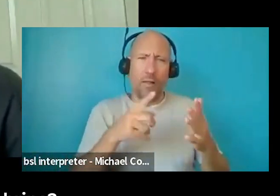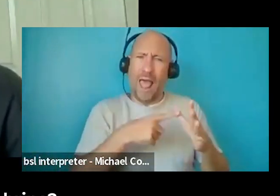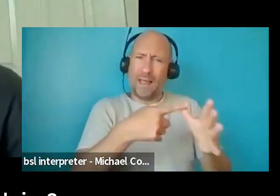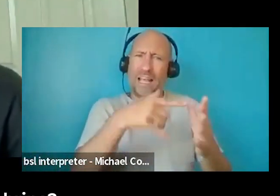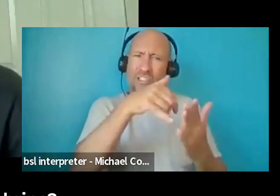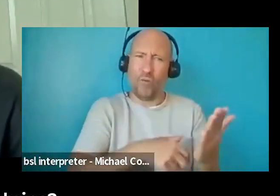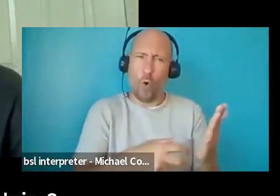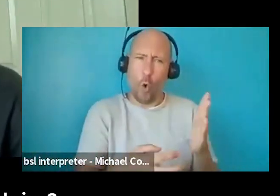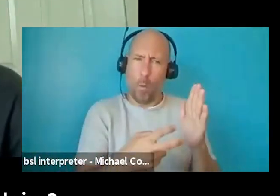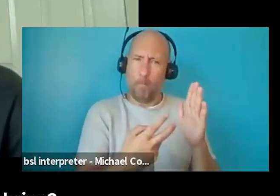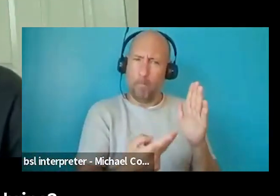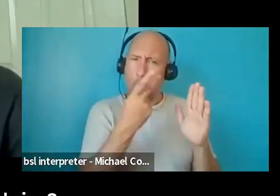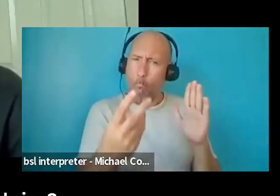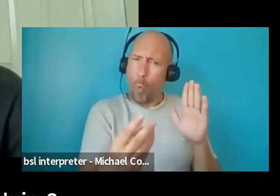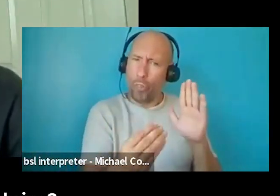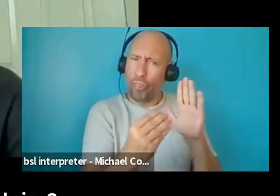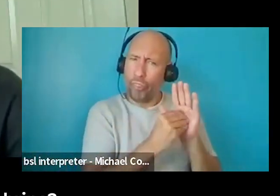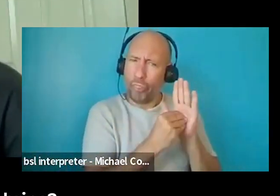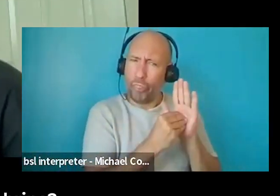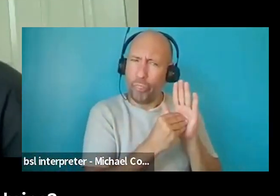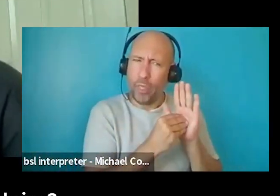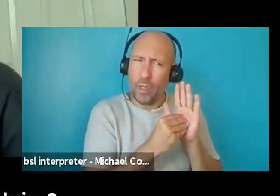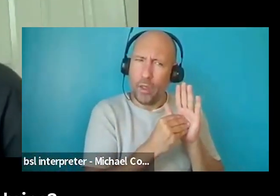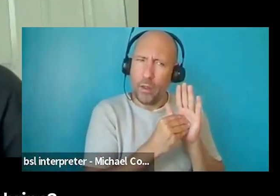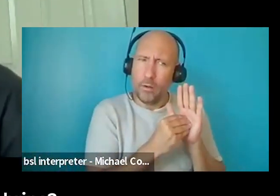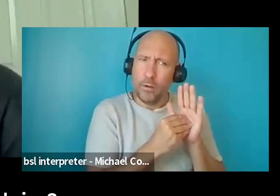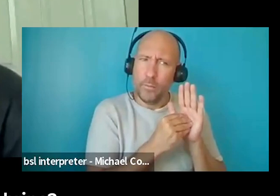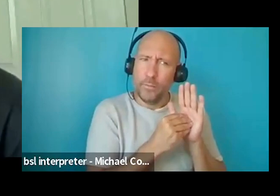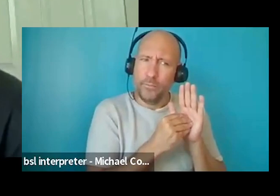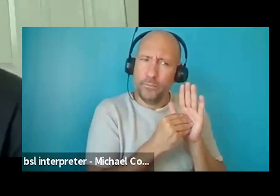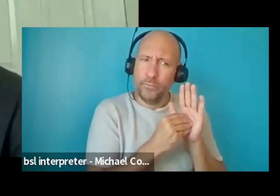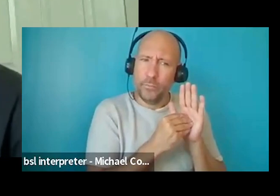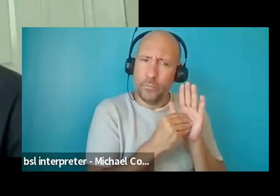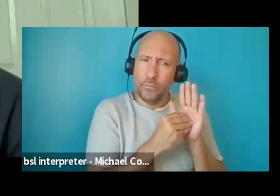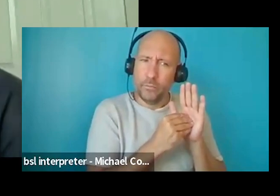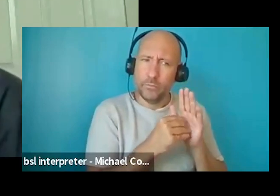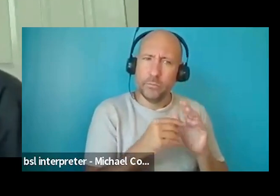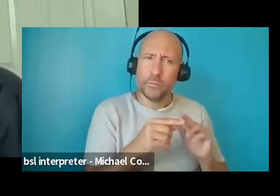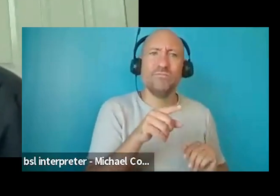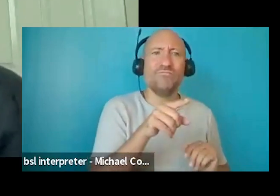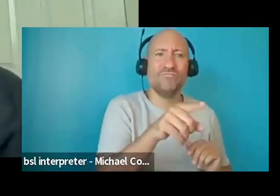Was that an okay translation to you, Sabrina? Yeah, you want to chip in?